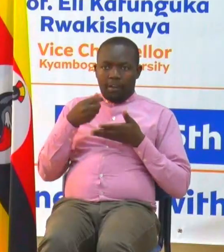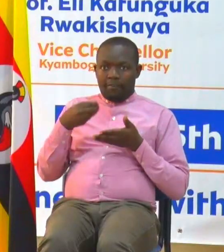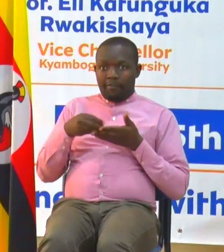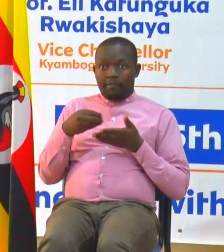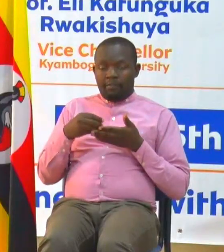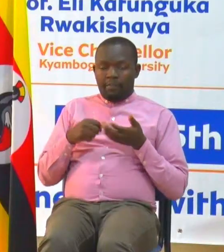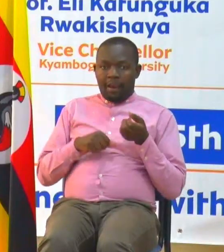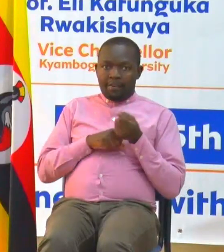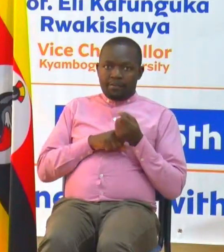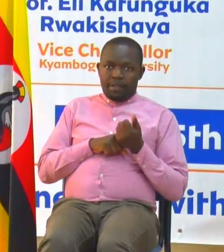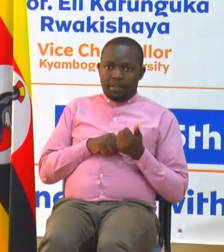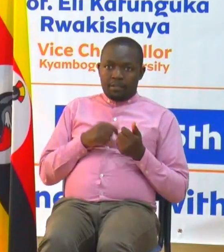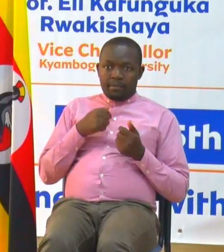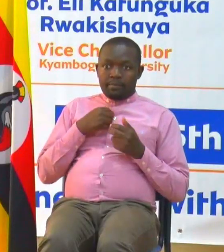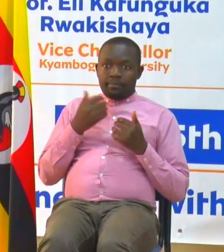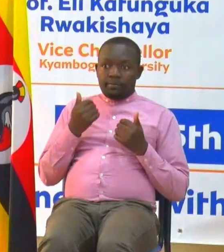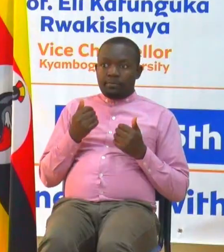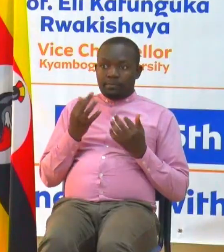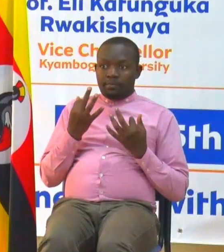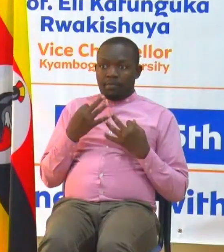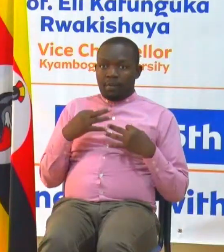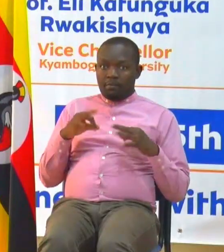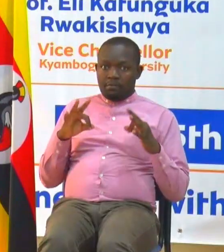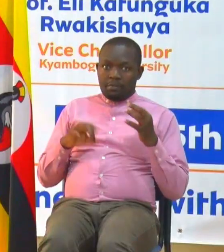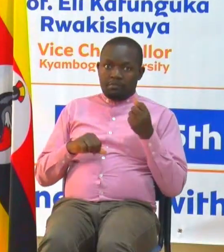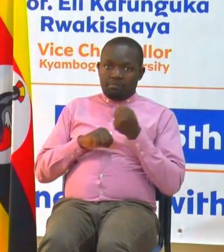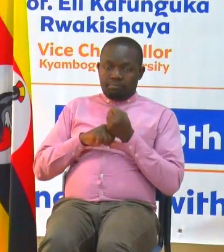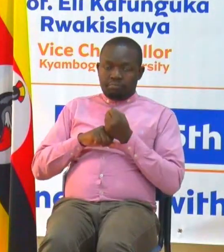now, I'm on a fully funded scholarship